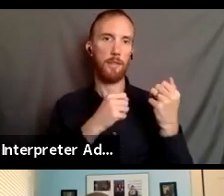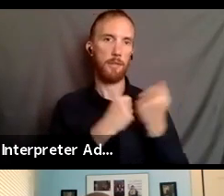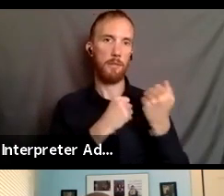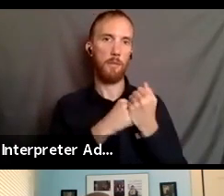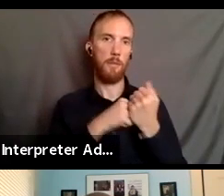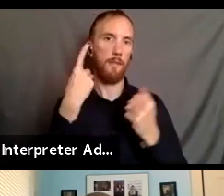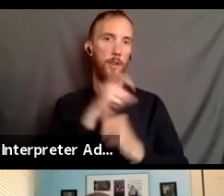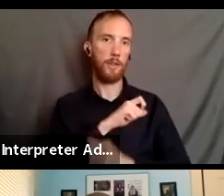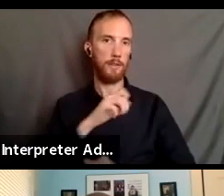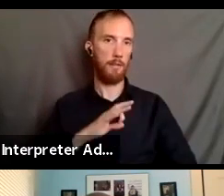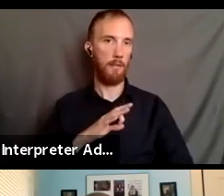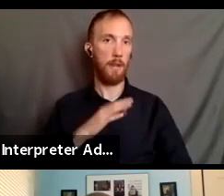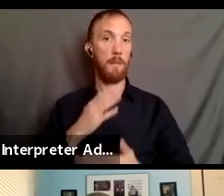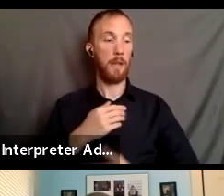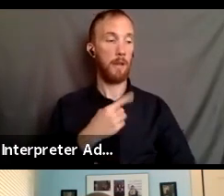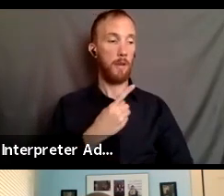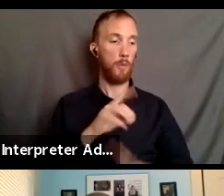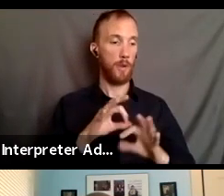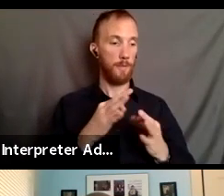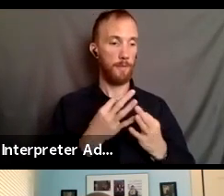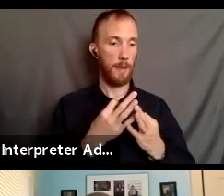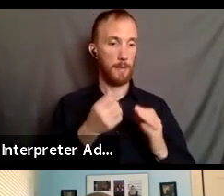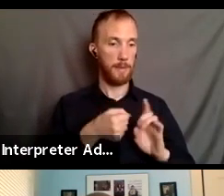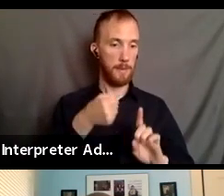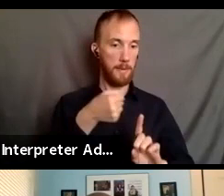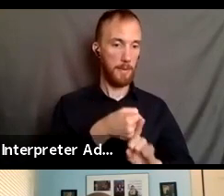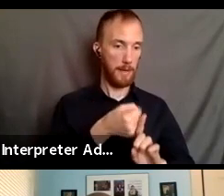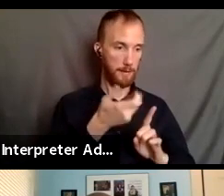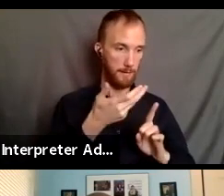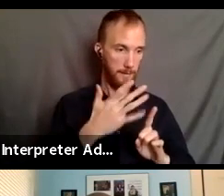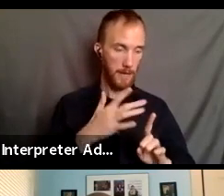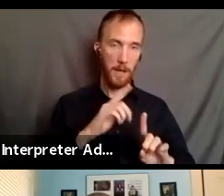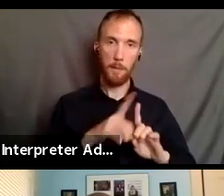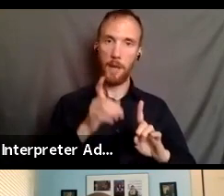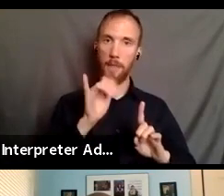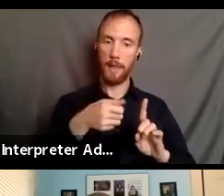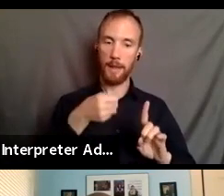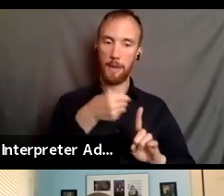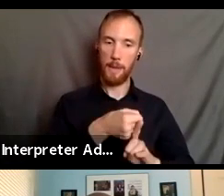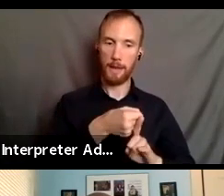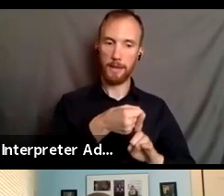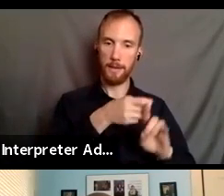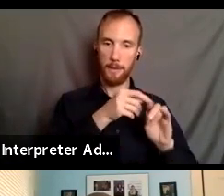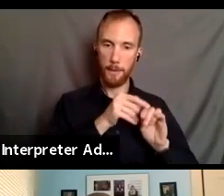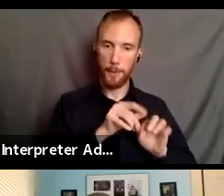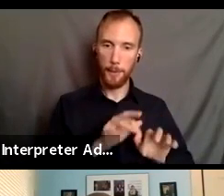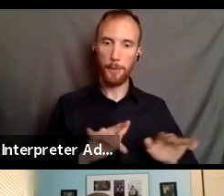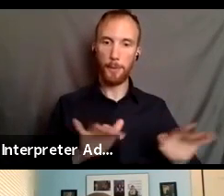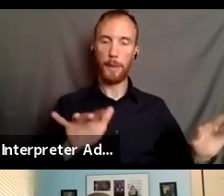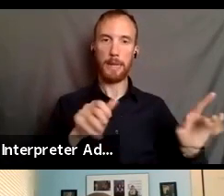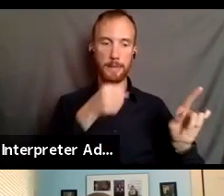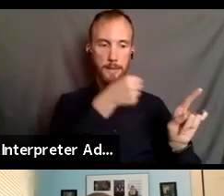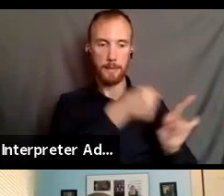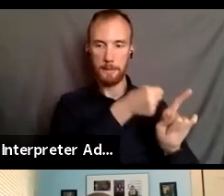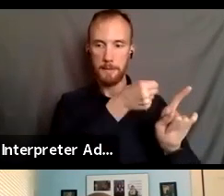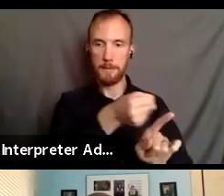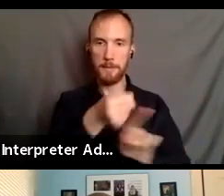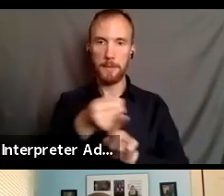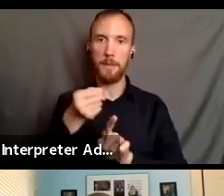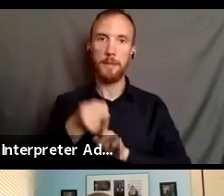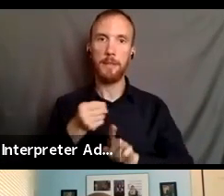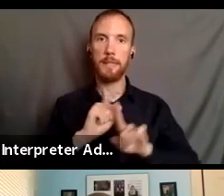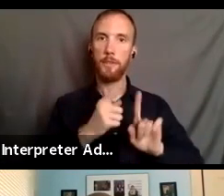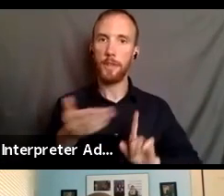one family may be impacted but that impact has ripple effects and i can give you an example of one of our networks that